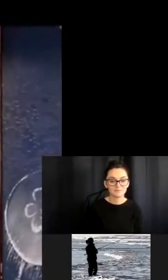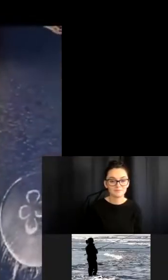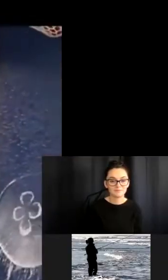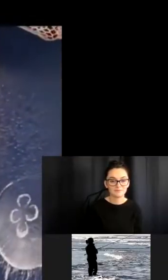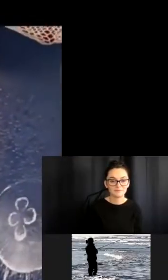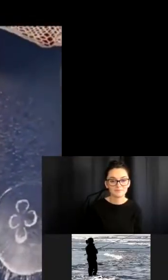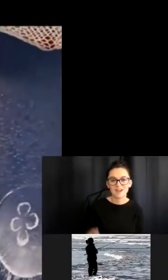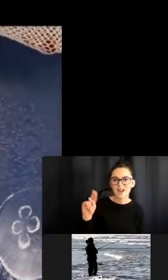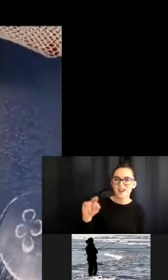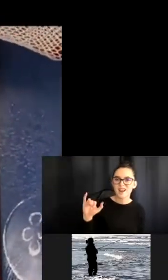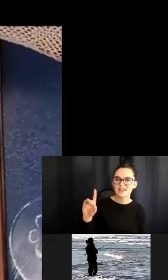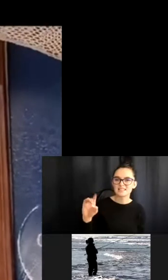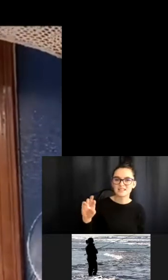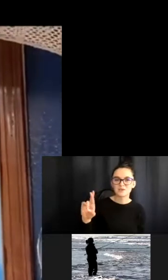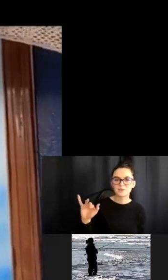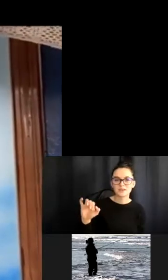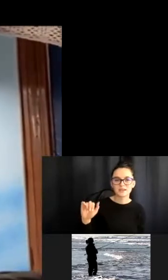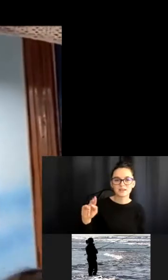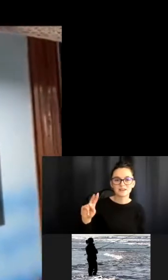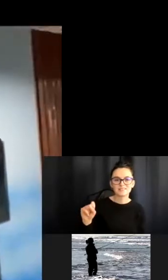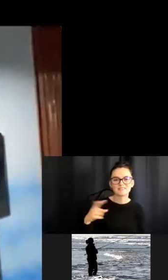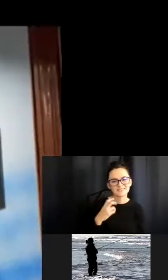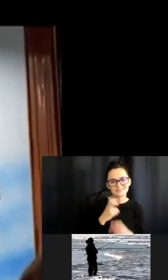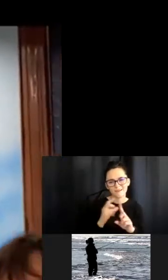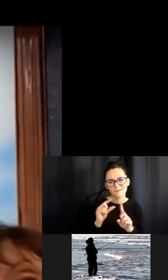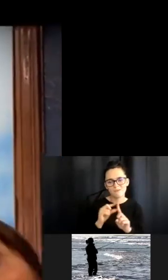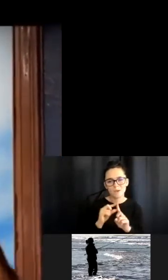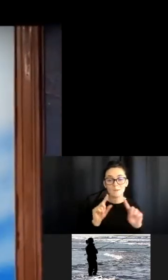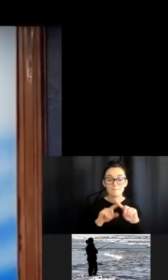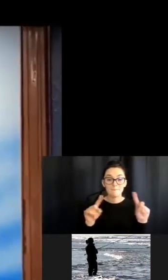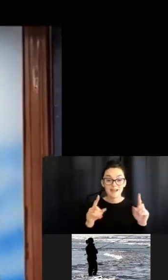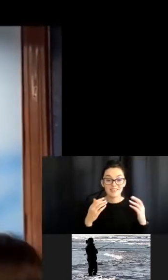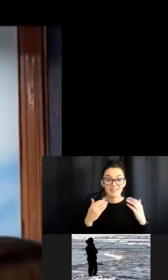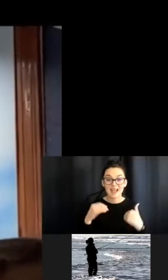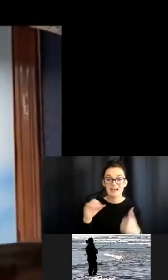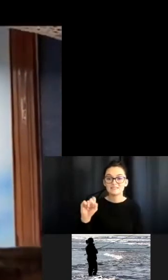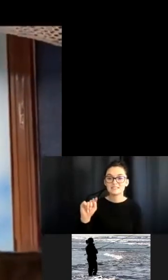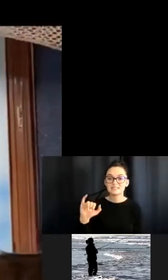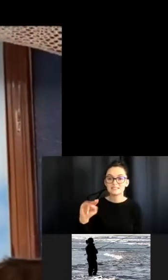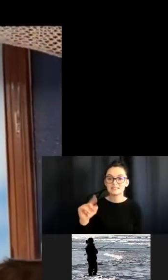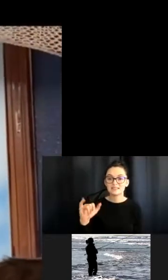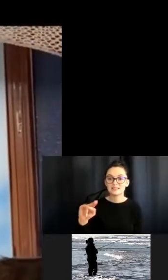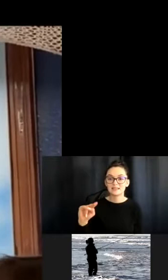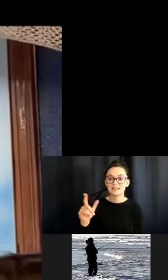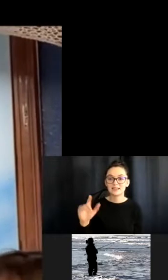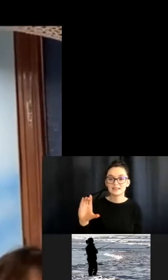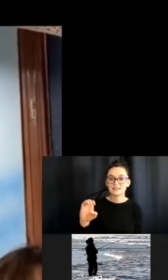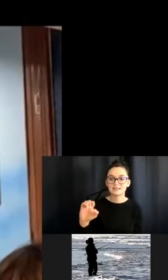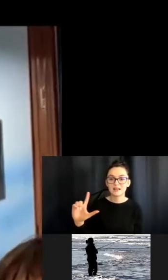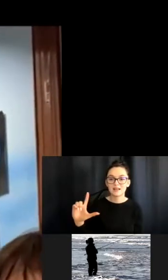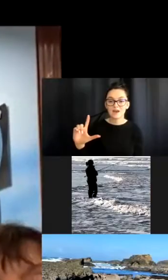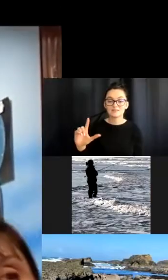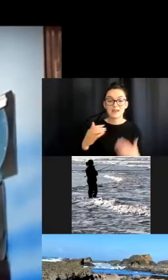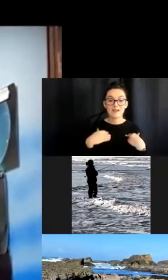know it's kind of a hard word. Cnidarians. They have stinging cells. They have 2 different forms. They